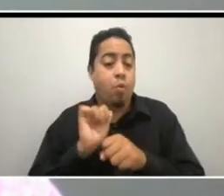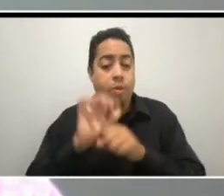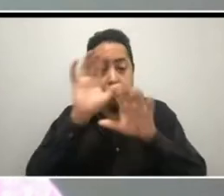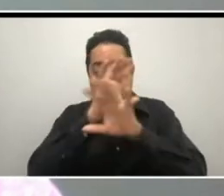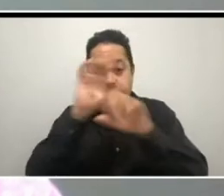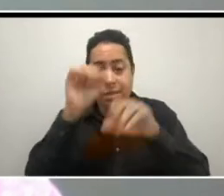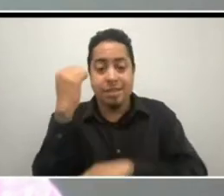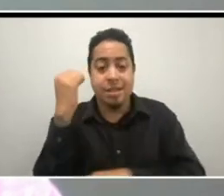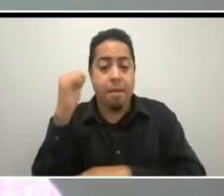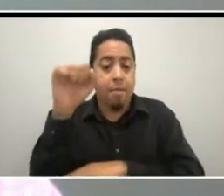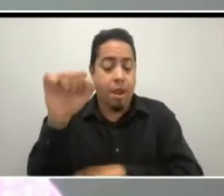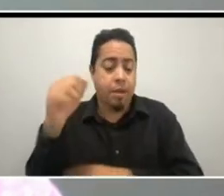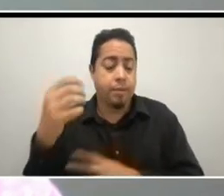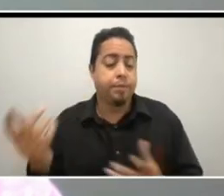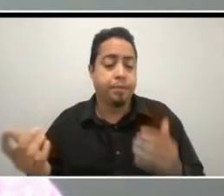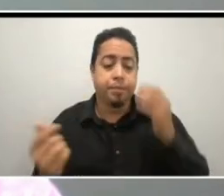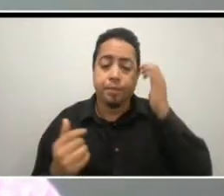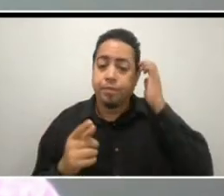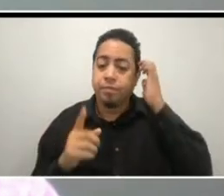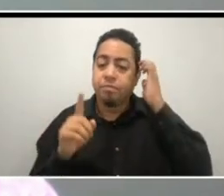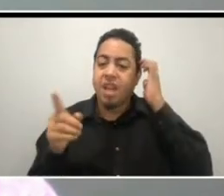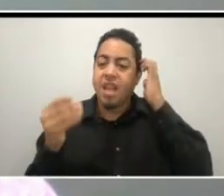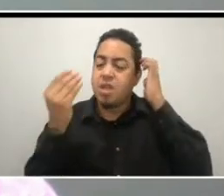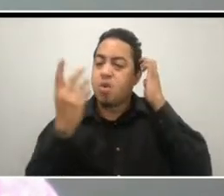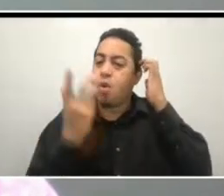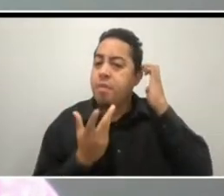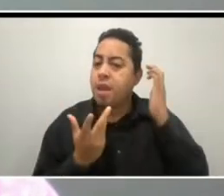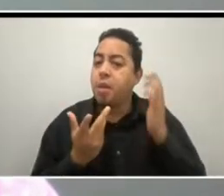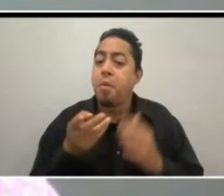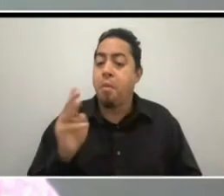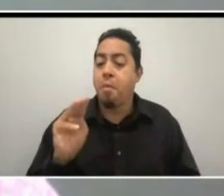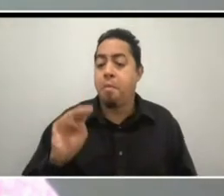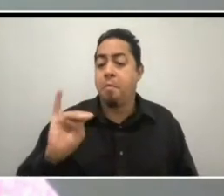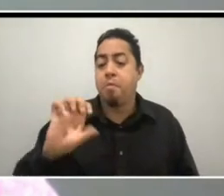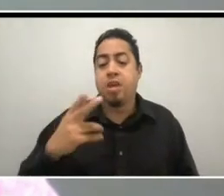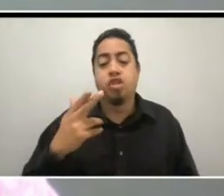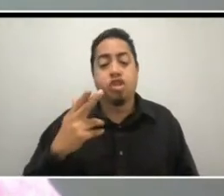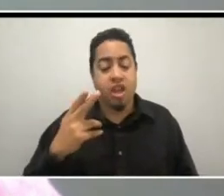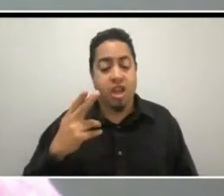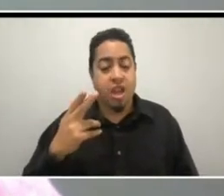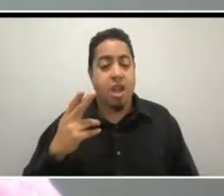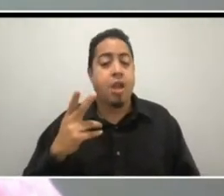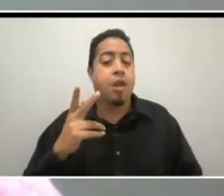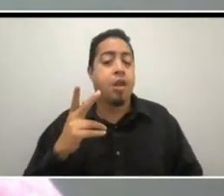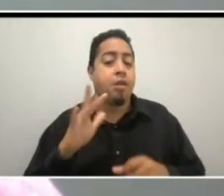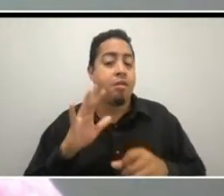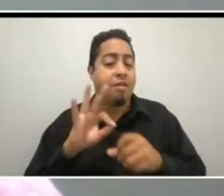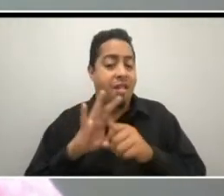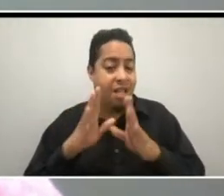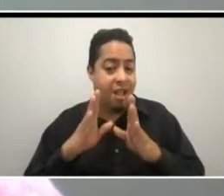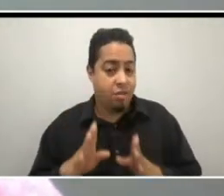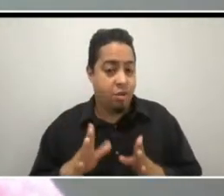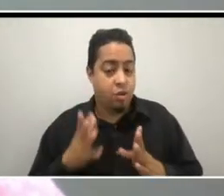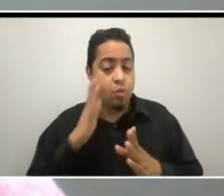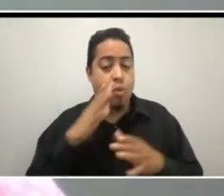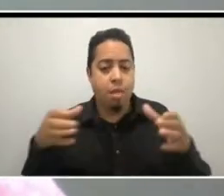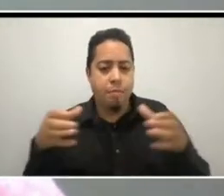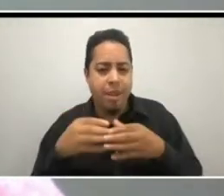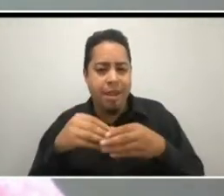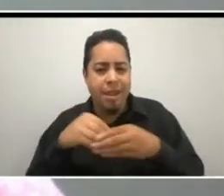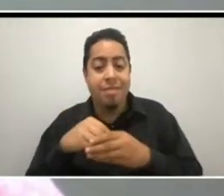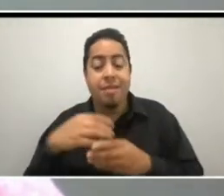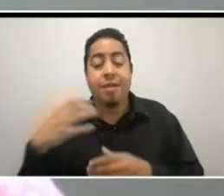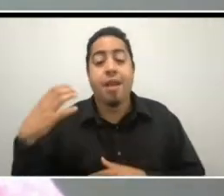that the Michigan Republican electors were planning to meet in the Capitol